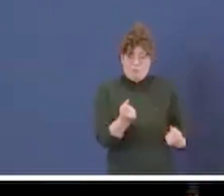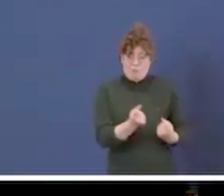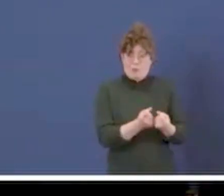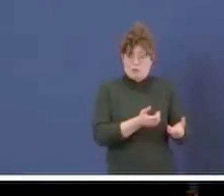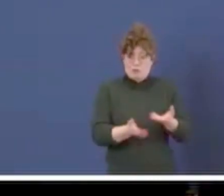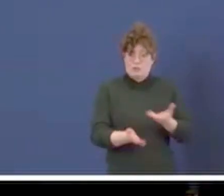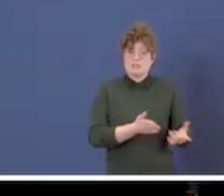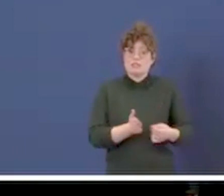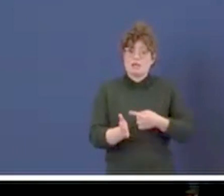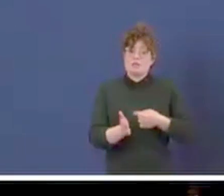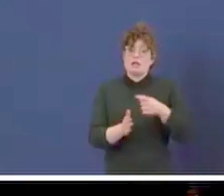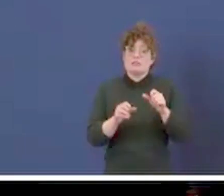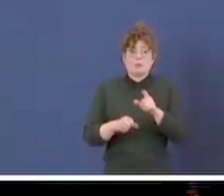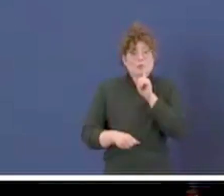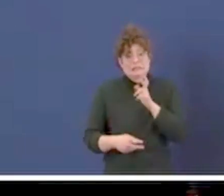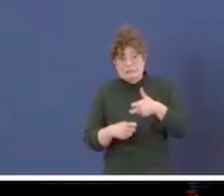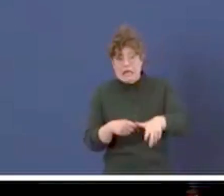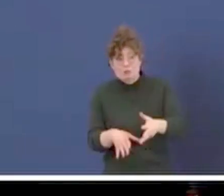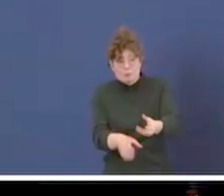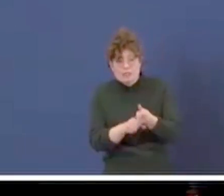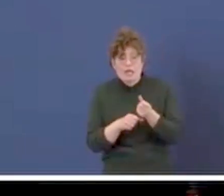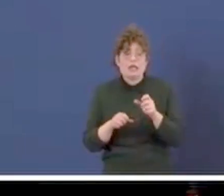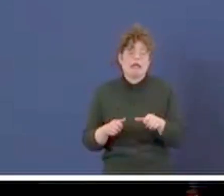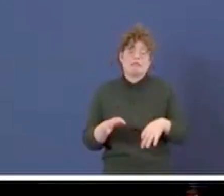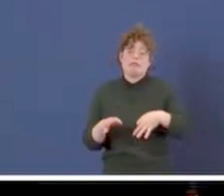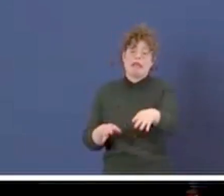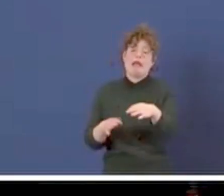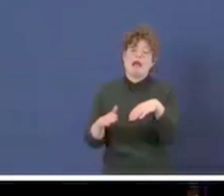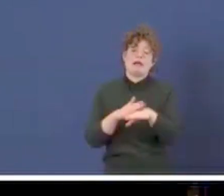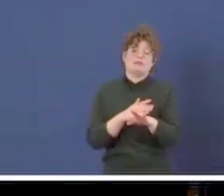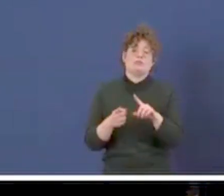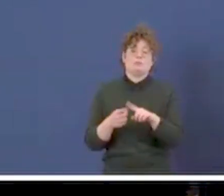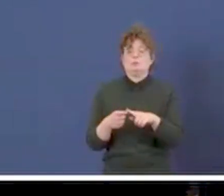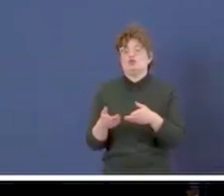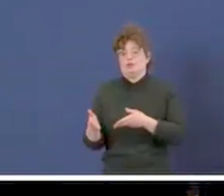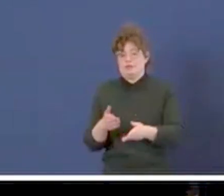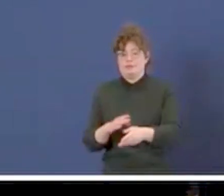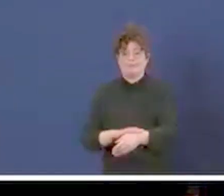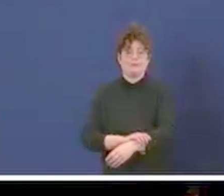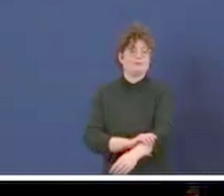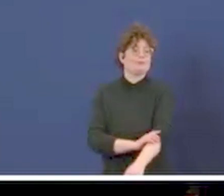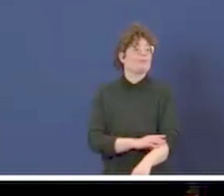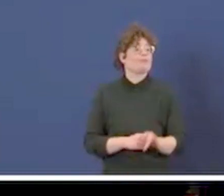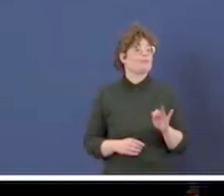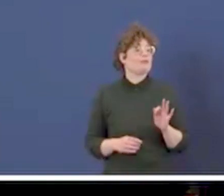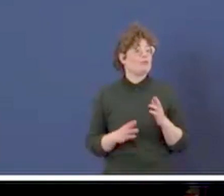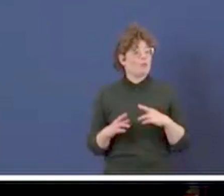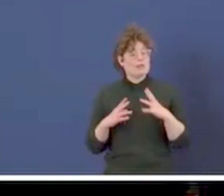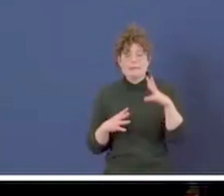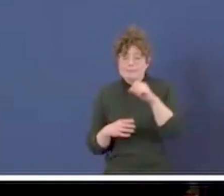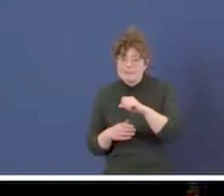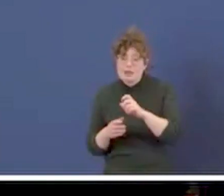which sometimes can be very hard to obtain and can delay accessing these services. If a resident misses